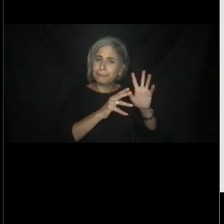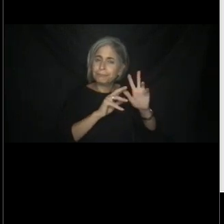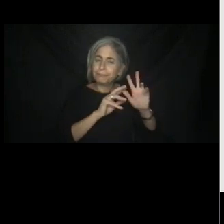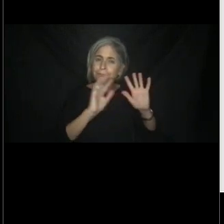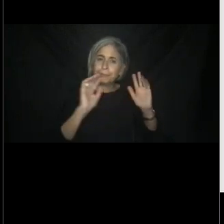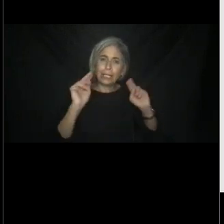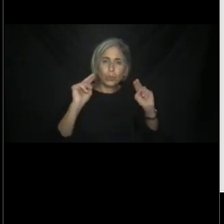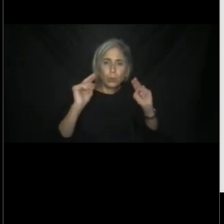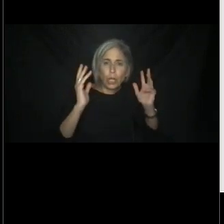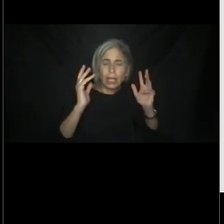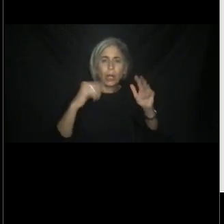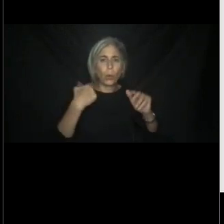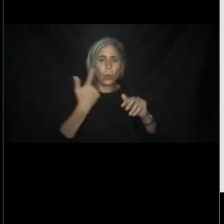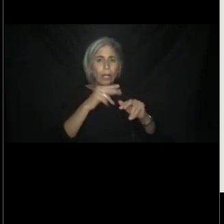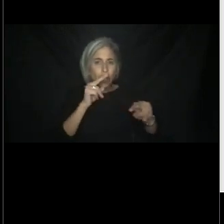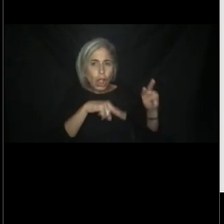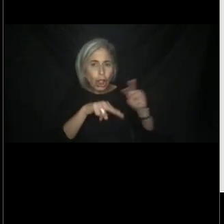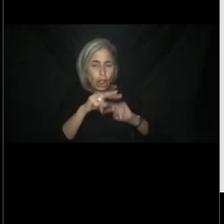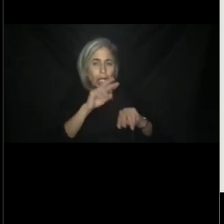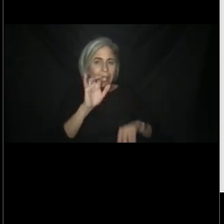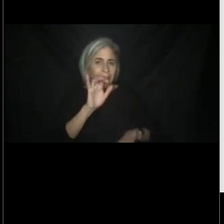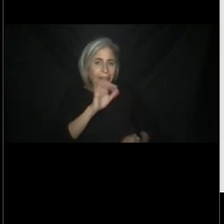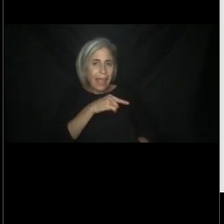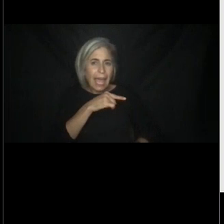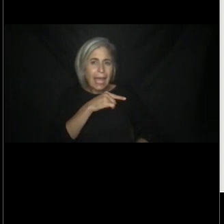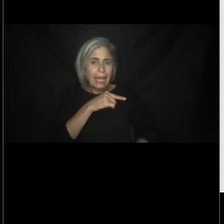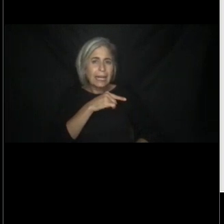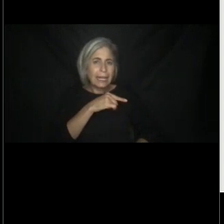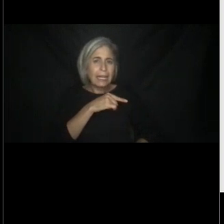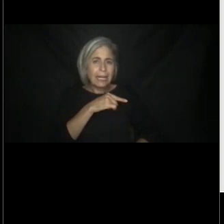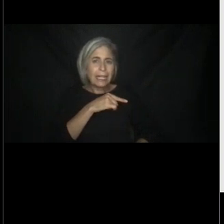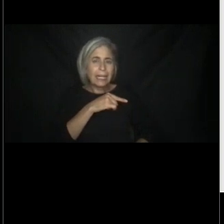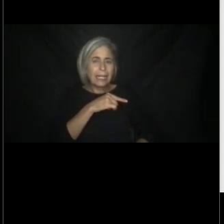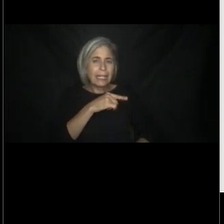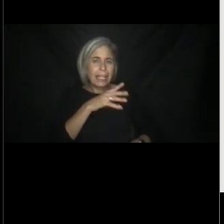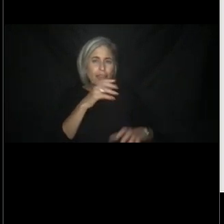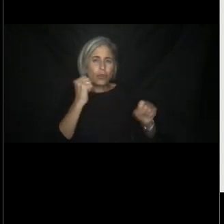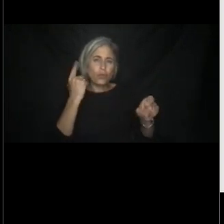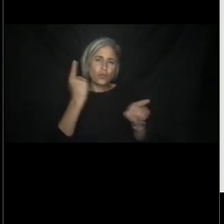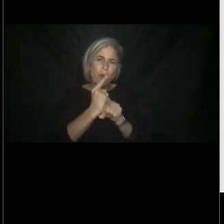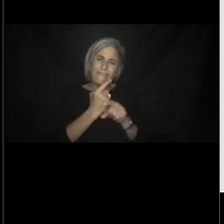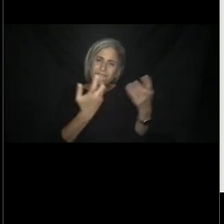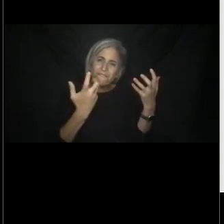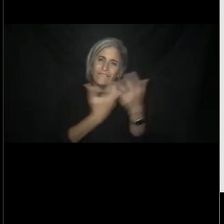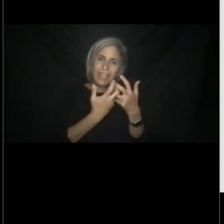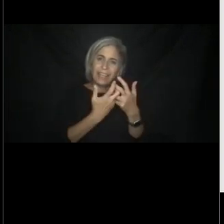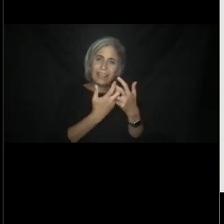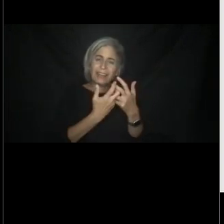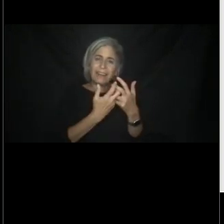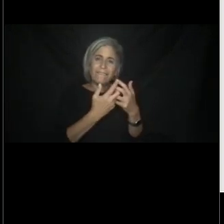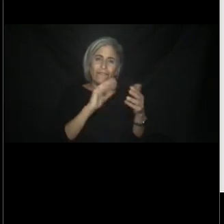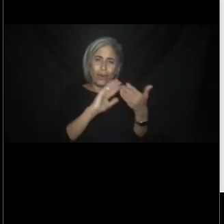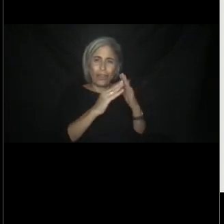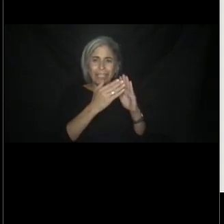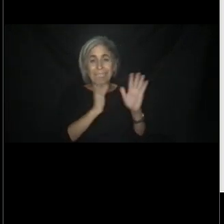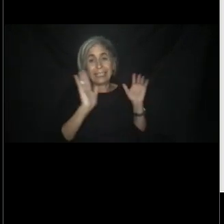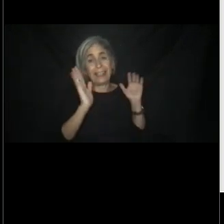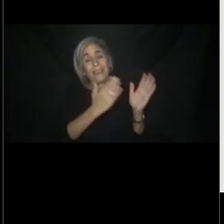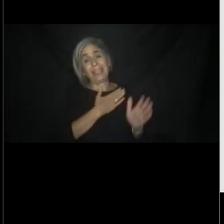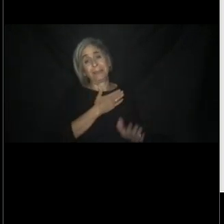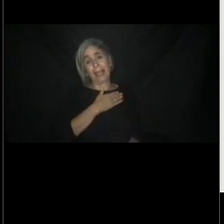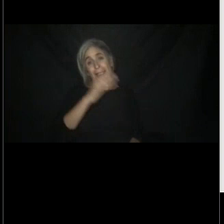we're gonna look at it as, all right, hey, let's get the right fit for the city manager. So that's